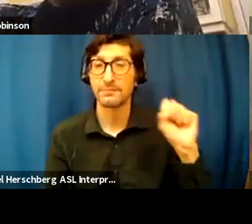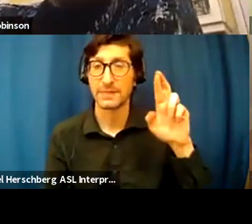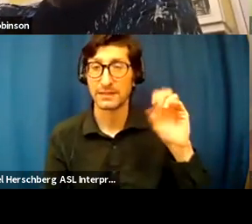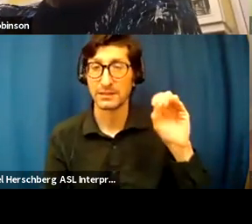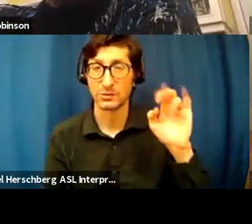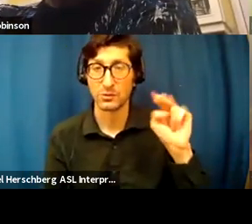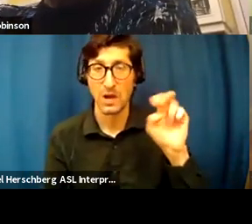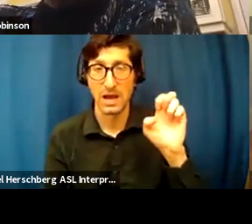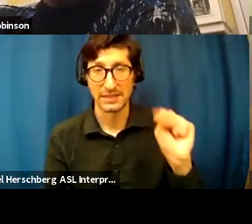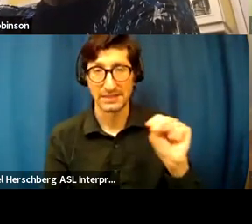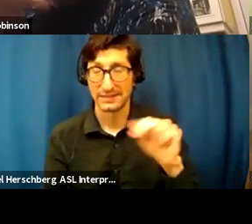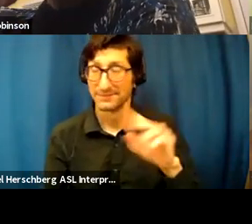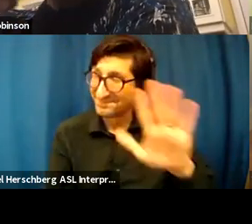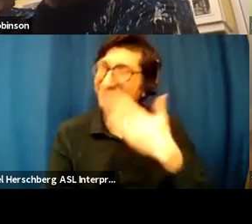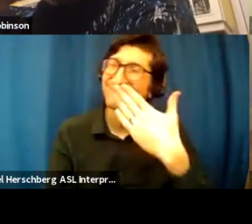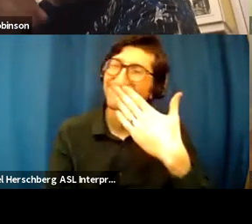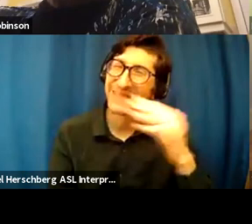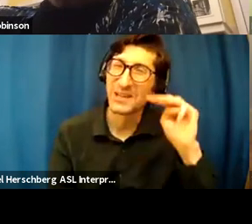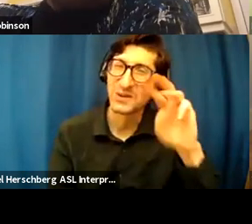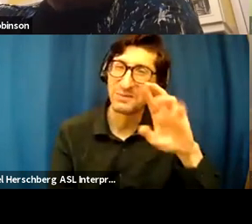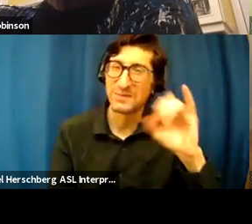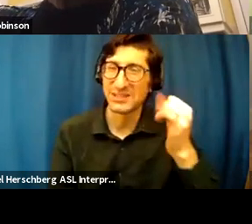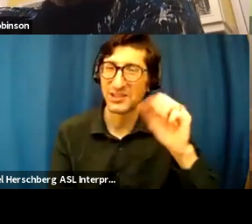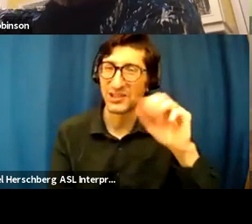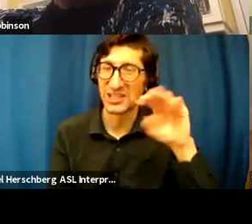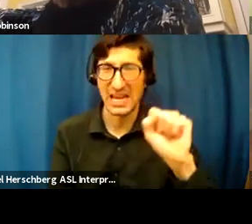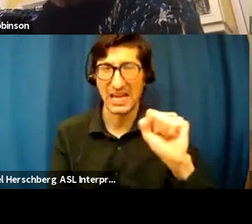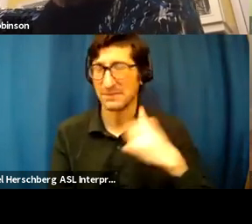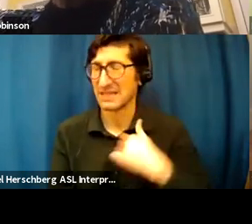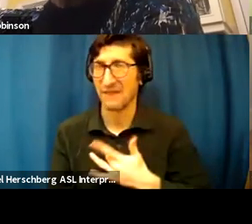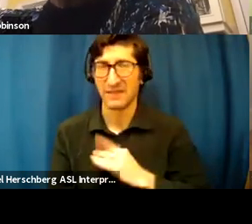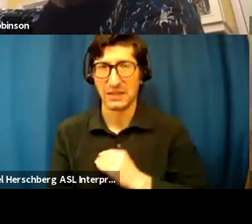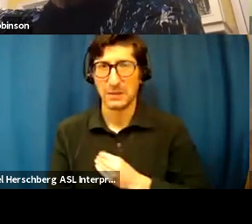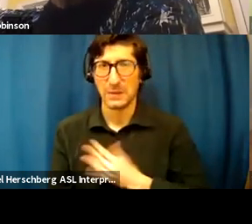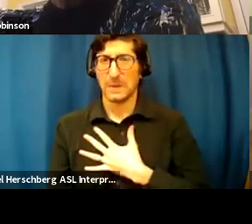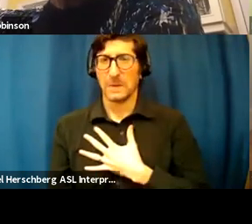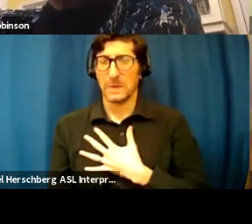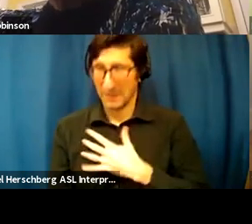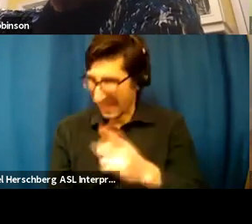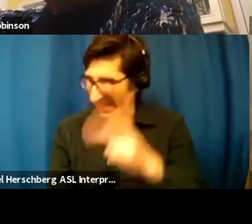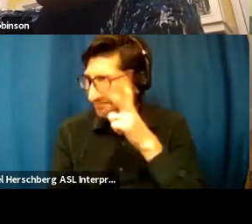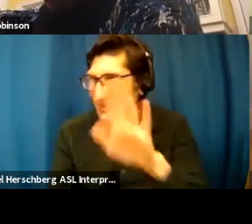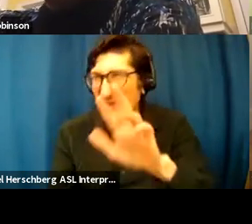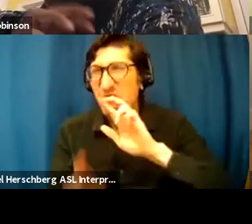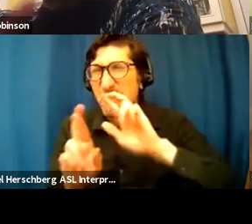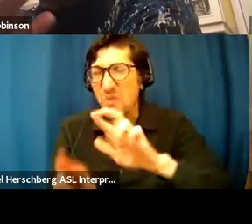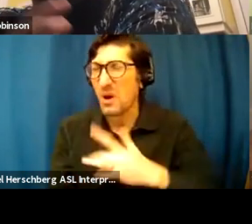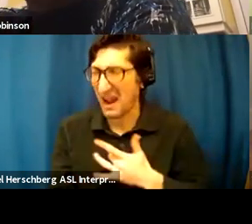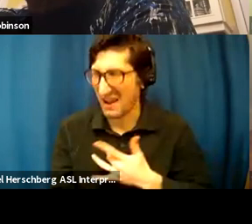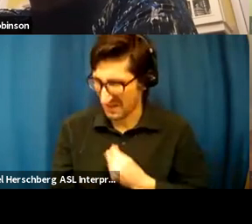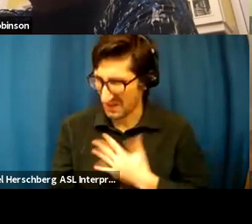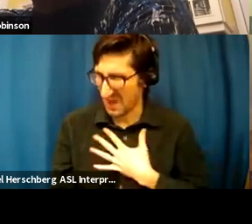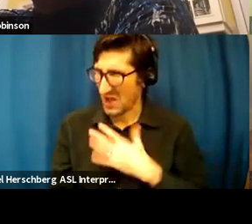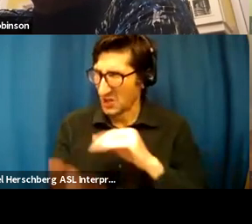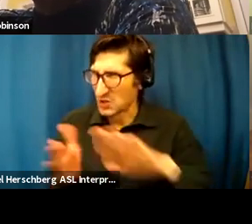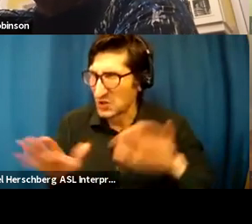Mr. James. I'm always very empowered personally as I hear your report and what students are doing. I had a question